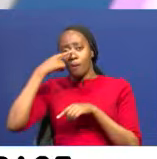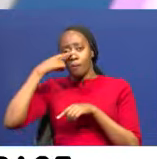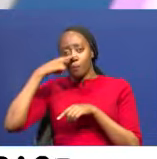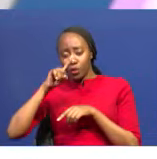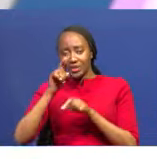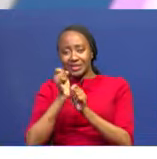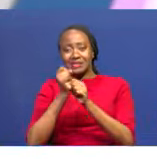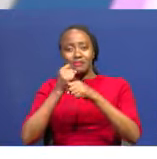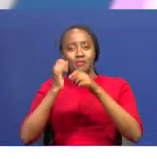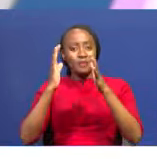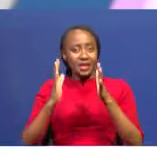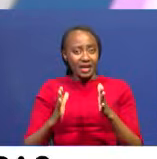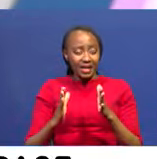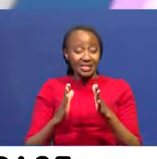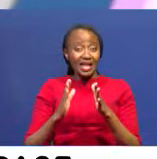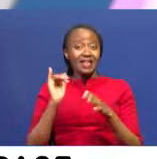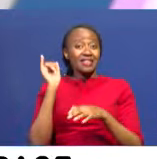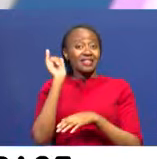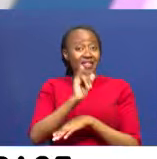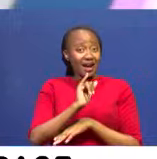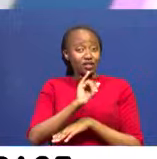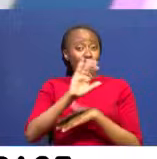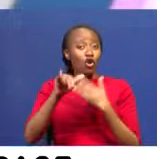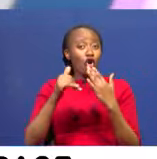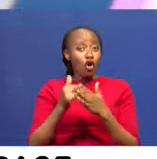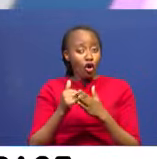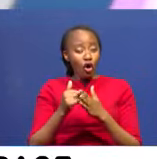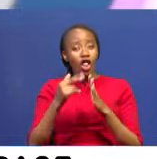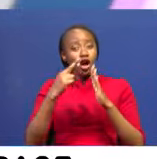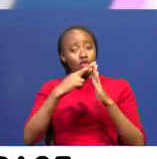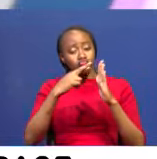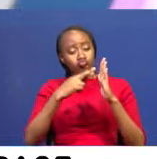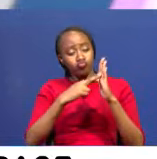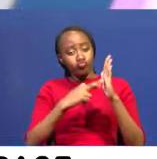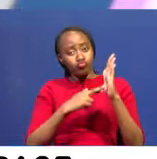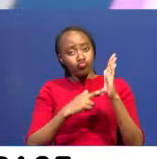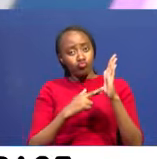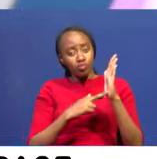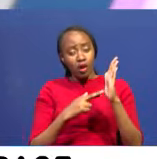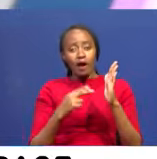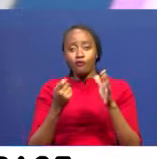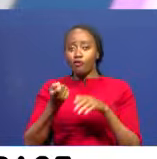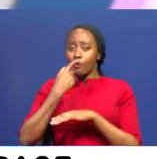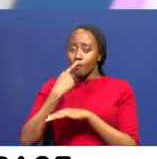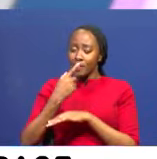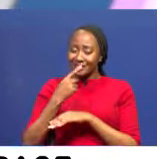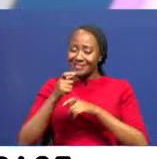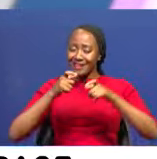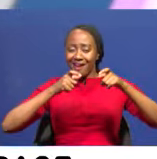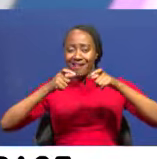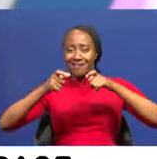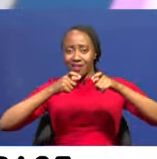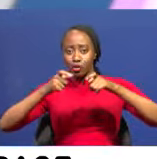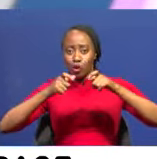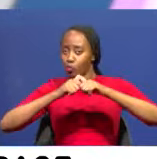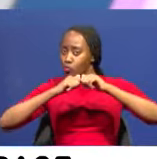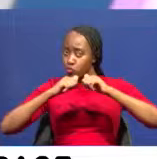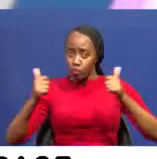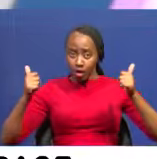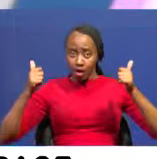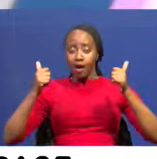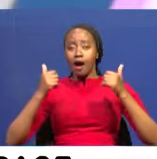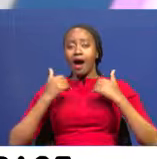makers to make sure that the rules behind the use of certain medications is actually regulated. We have